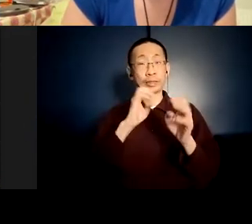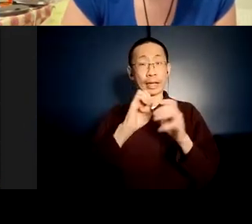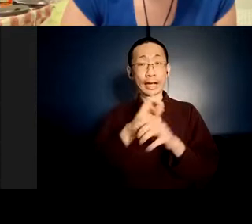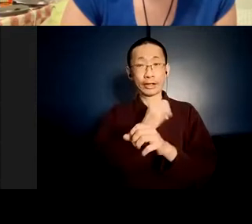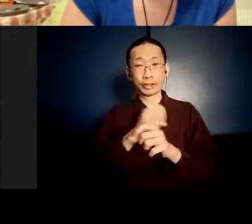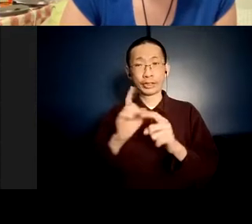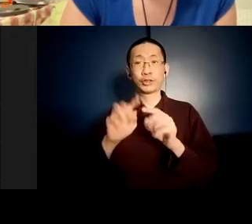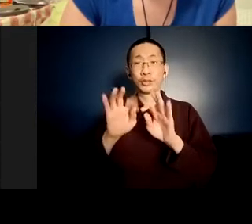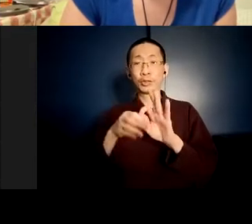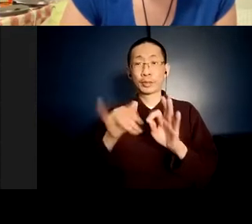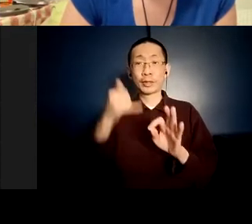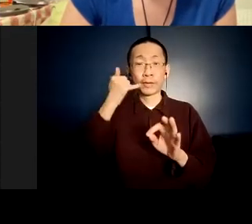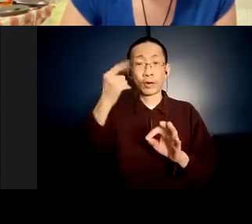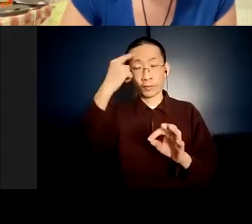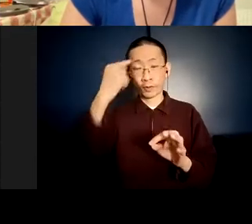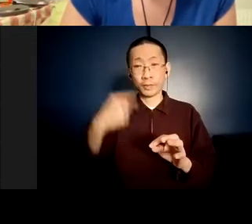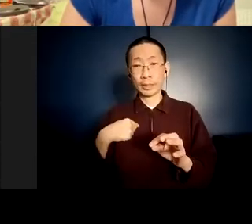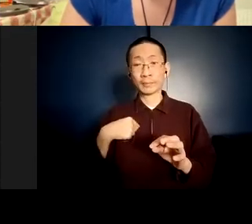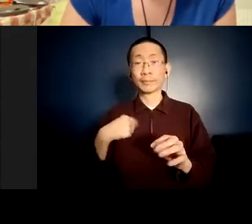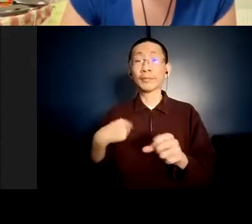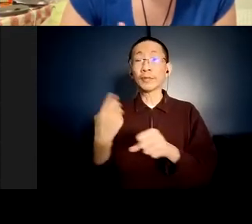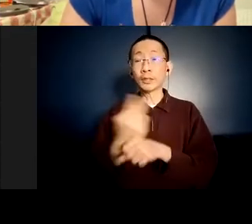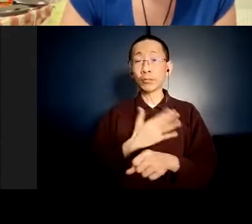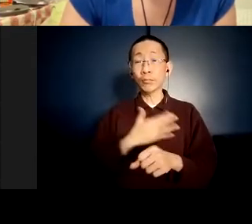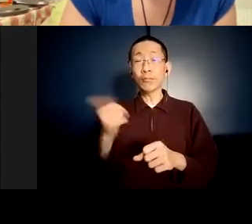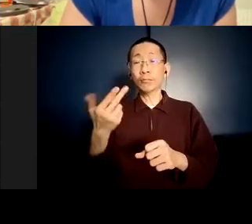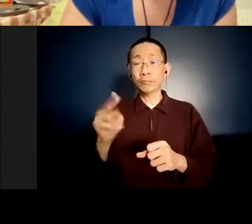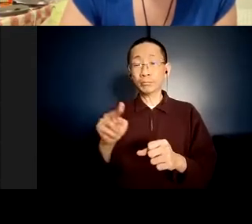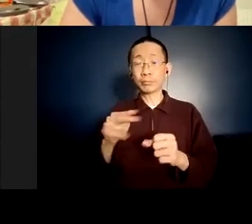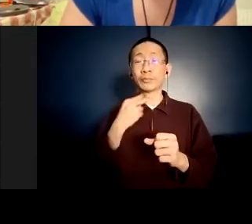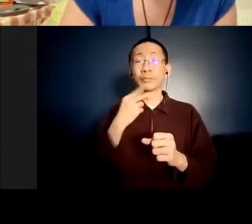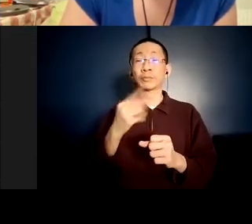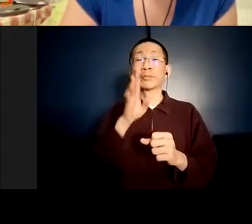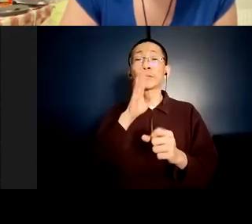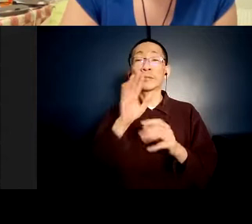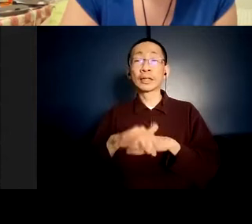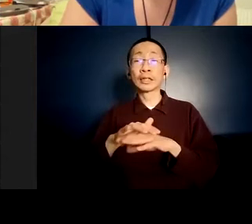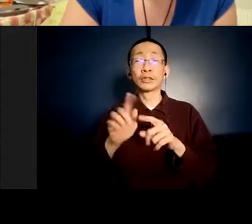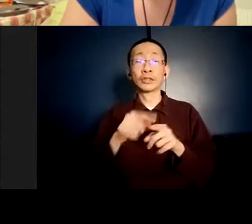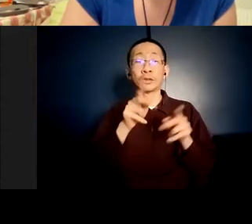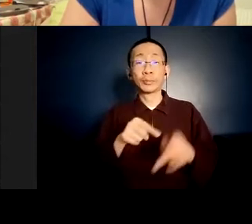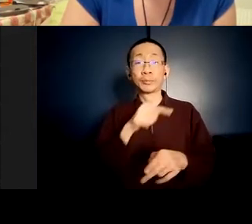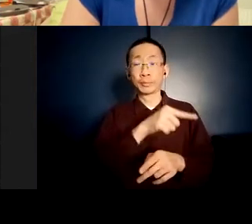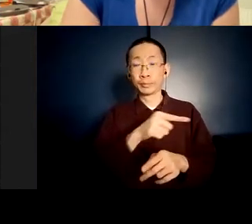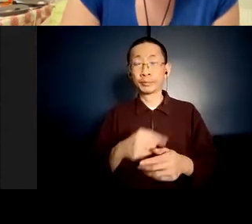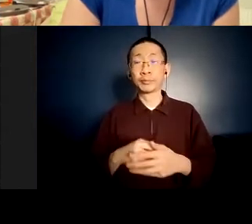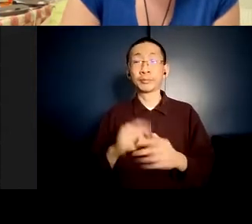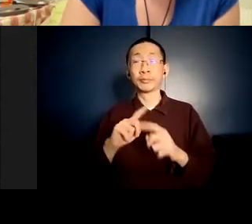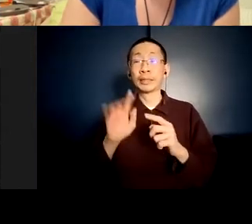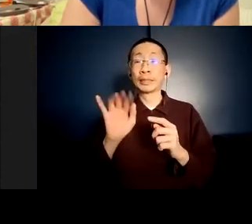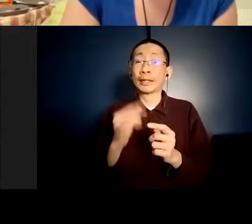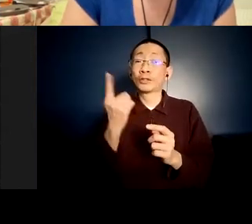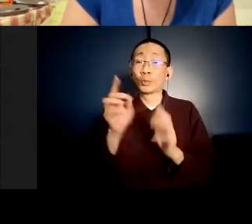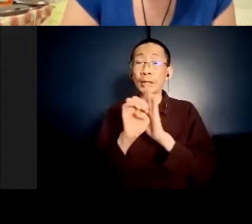me. And I actually use my own voice and speak English to the person on the other end of the line. But that's an